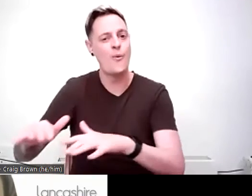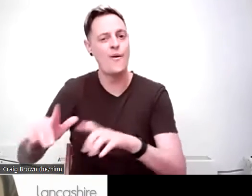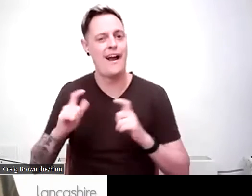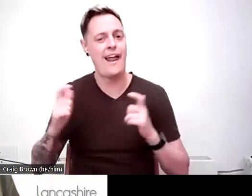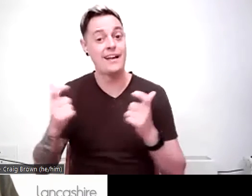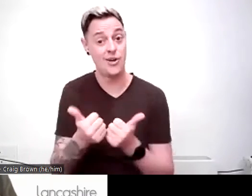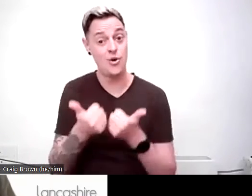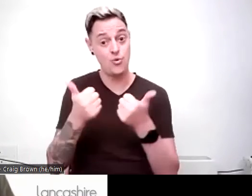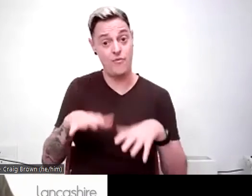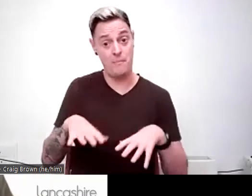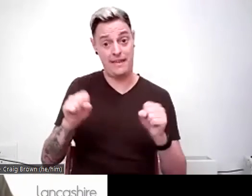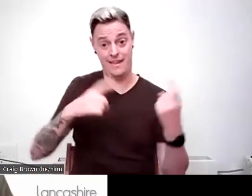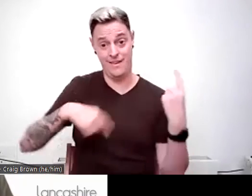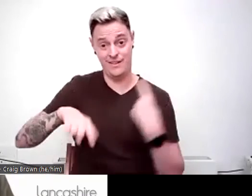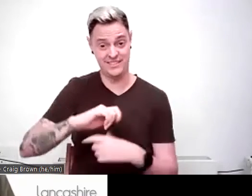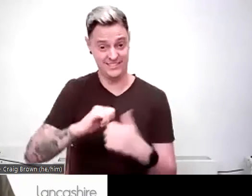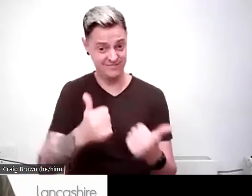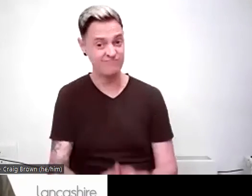Yeah. So it's